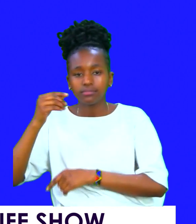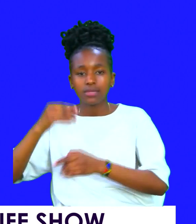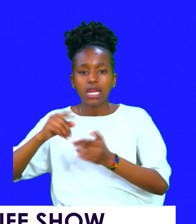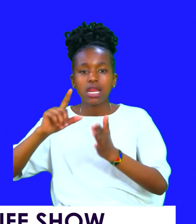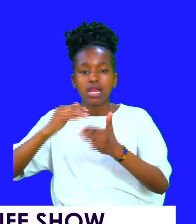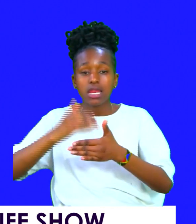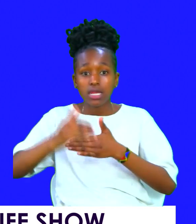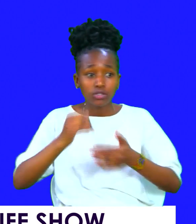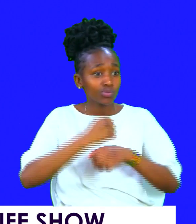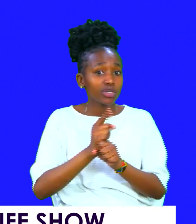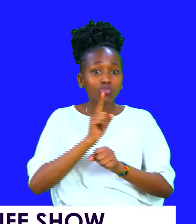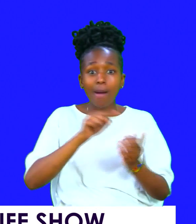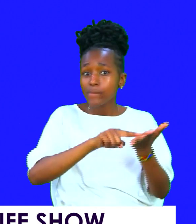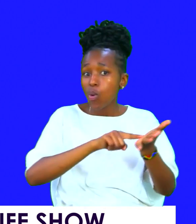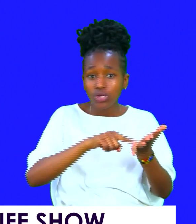he's not poisoned.